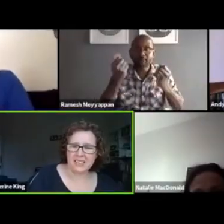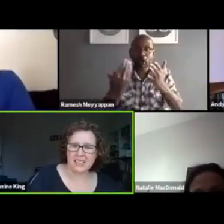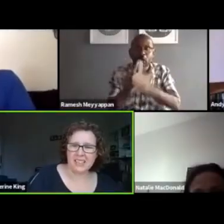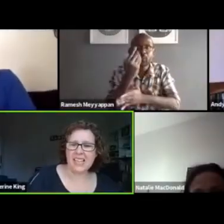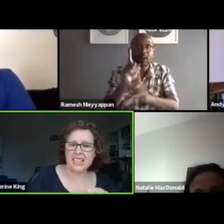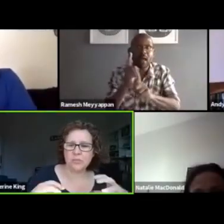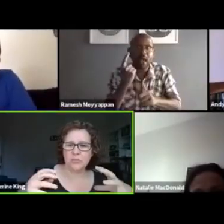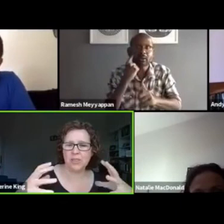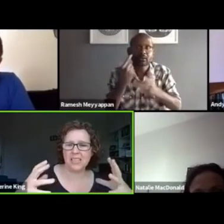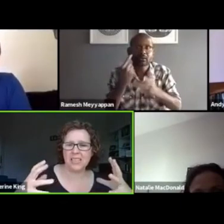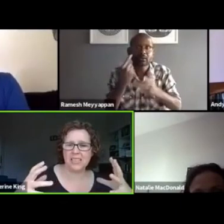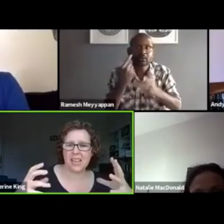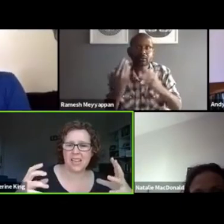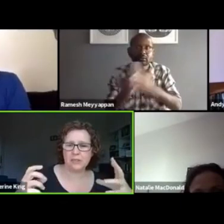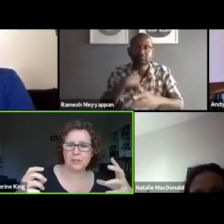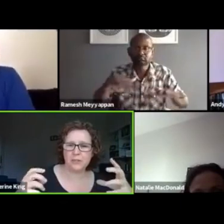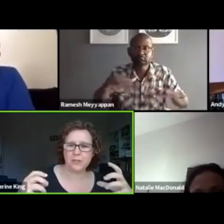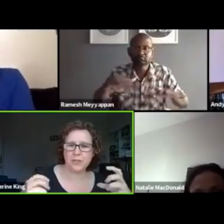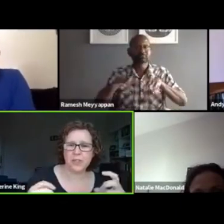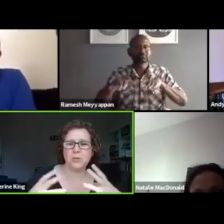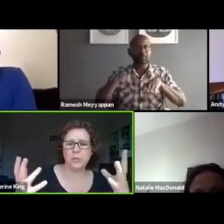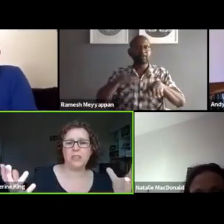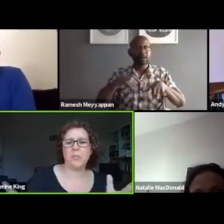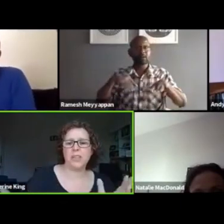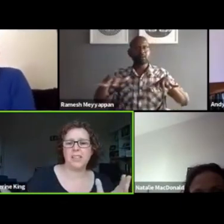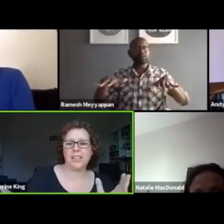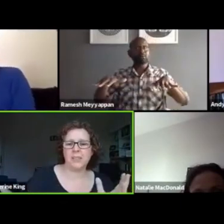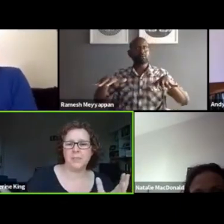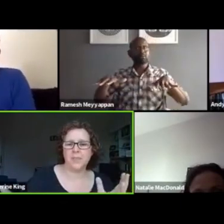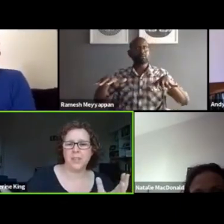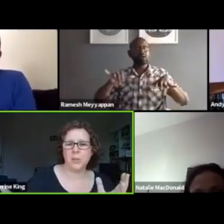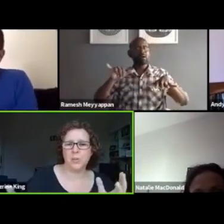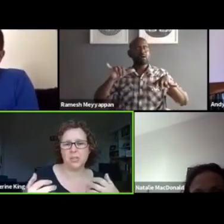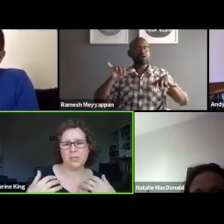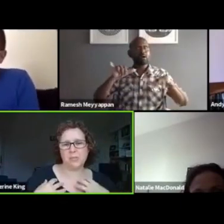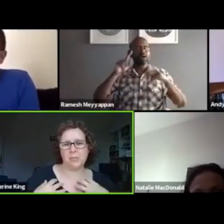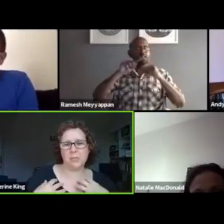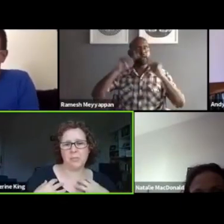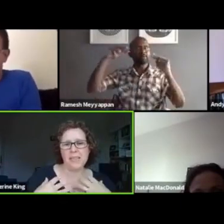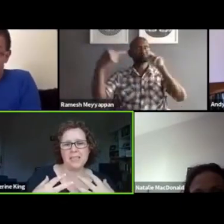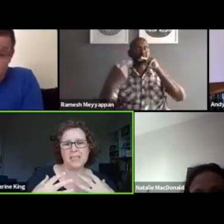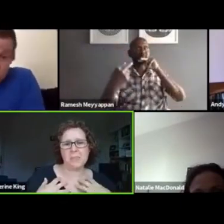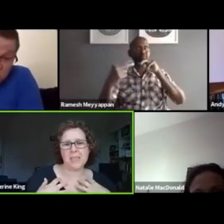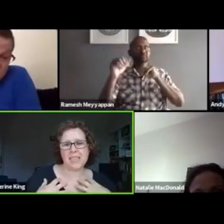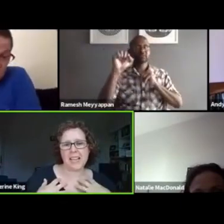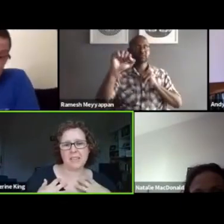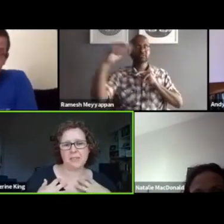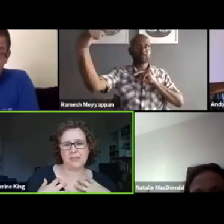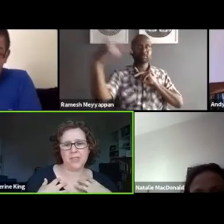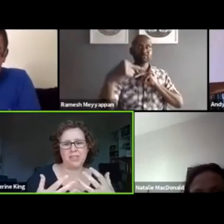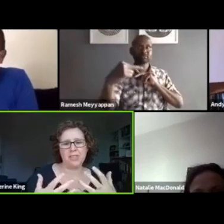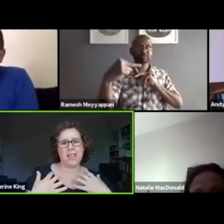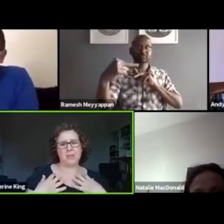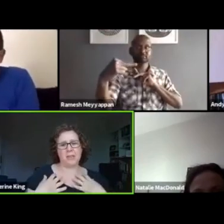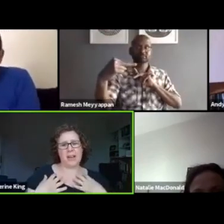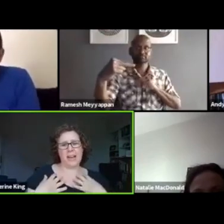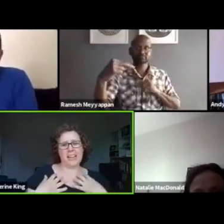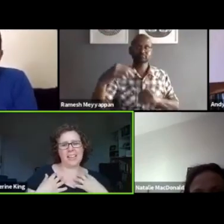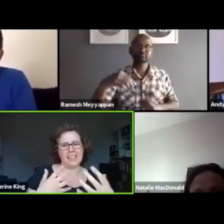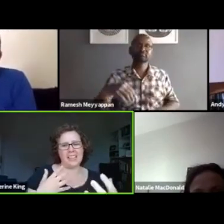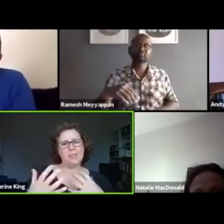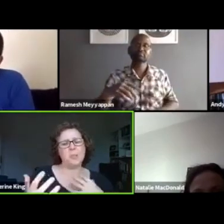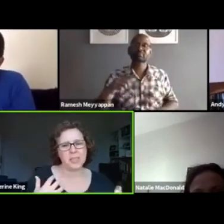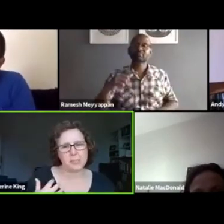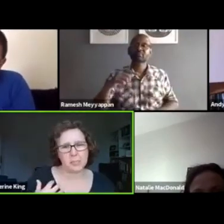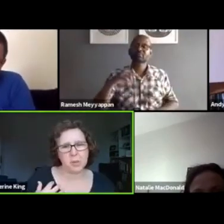director, he has this really kind of visual way of working, which made me kind of sort of step back